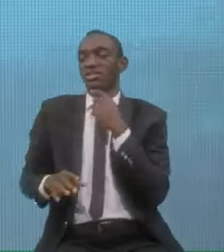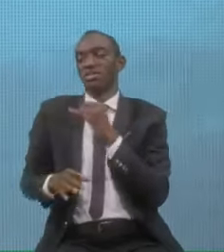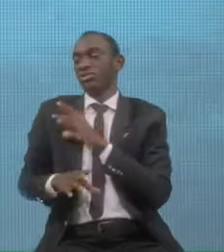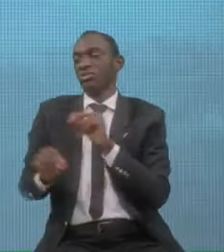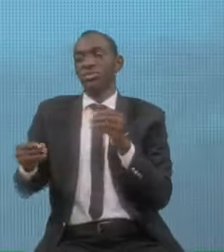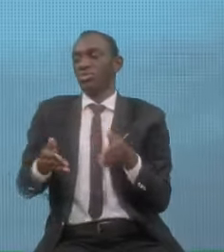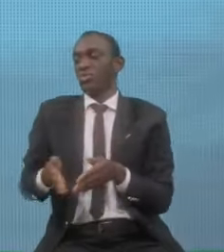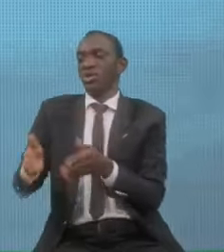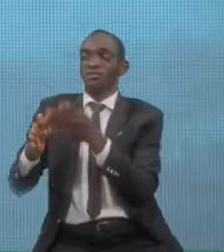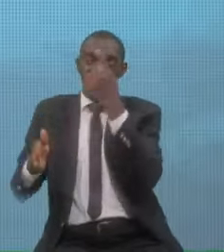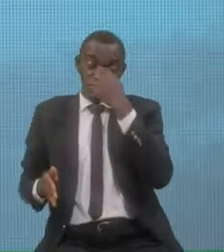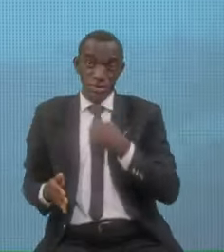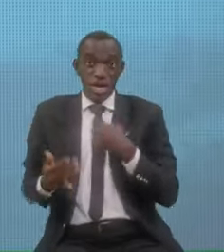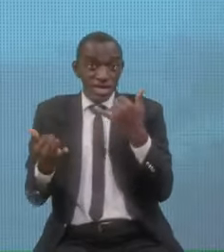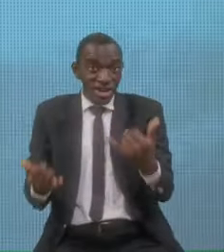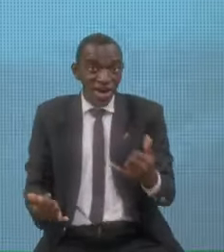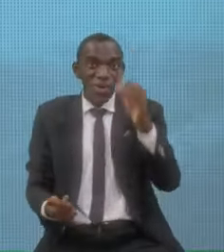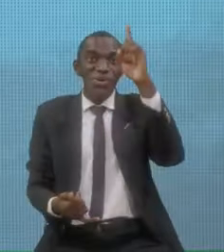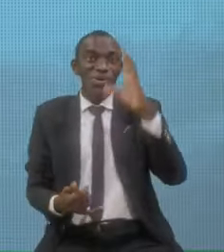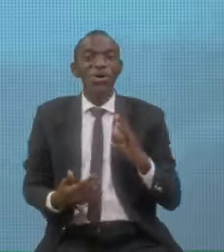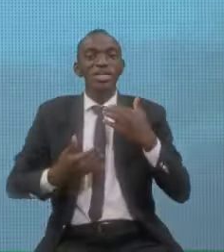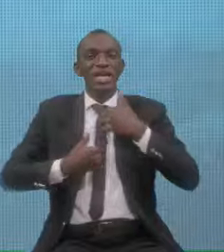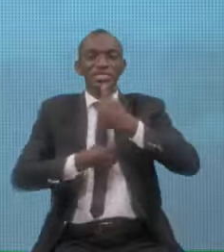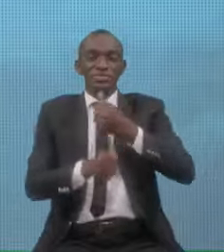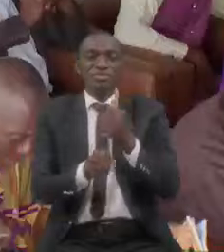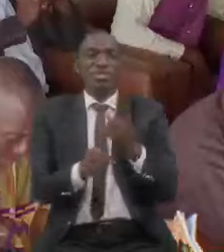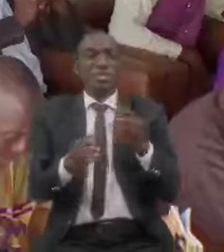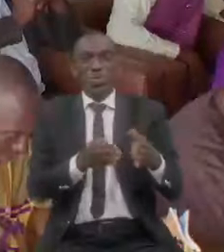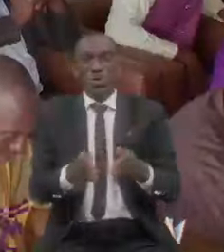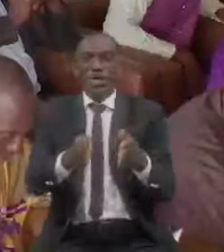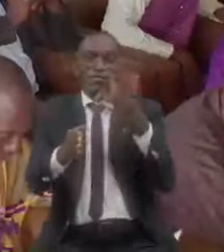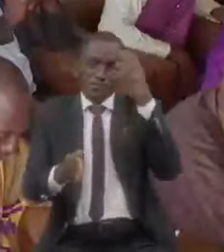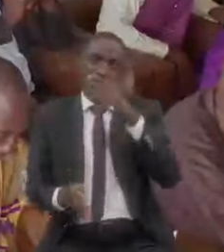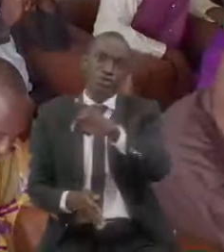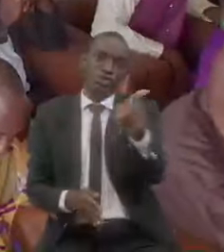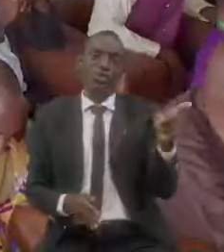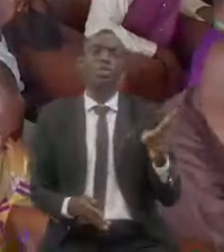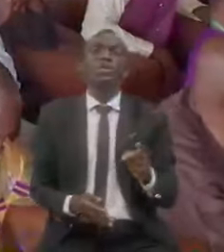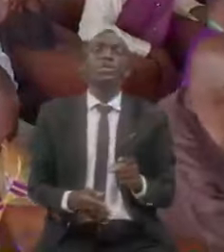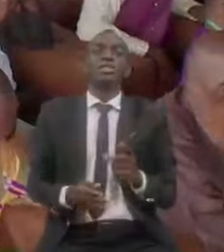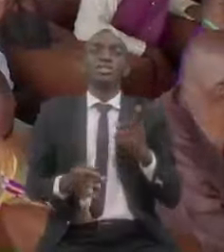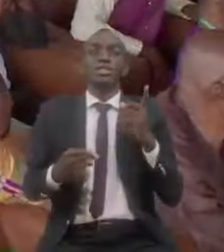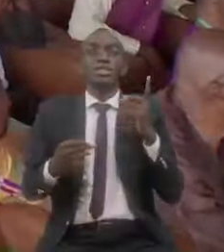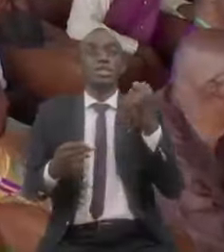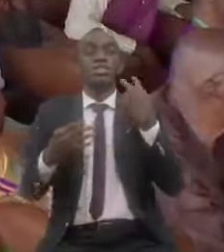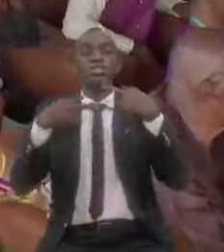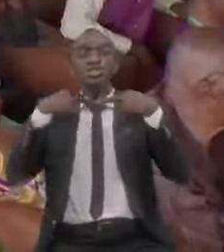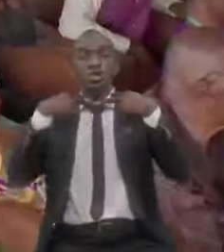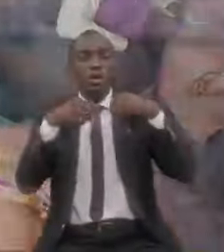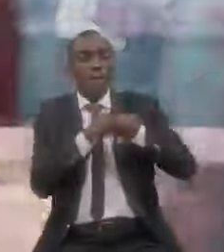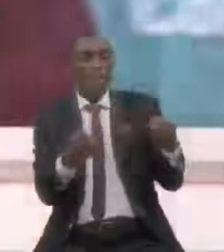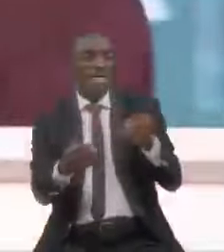Now God has made the way for you. The yoke-breaking spirit